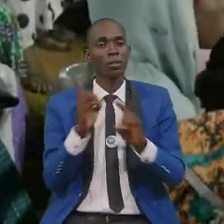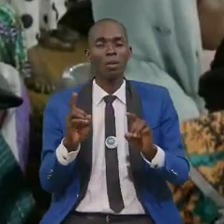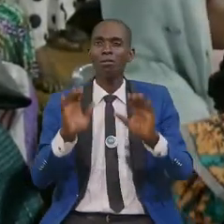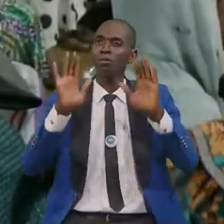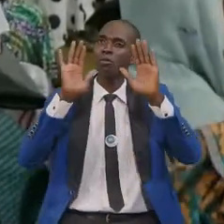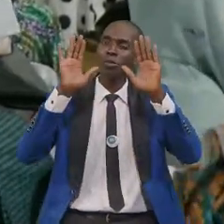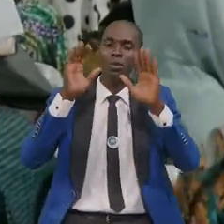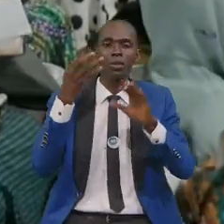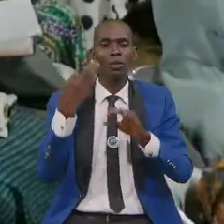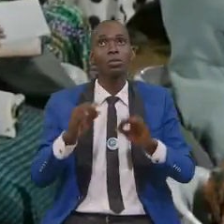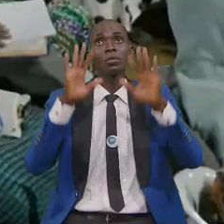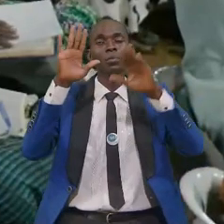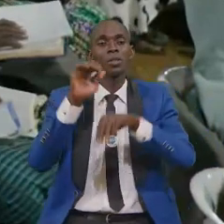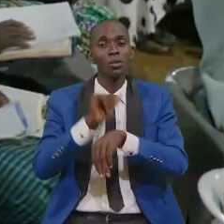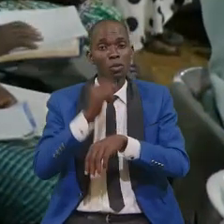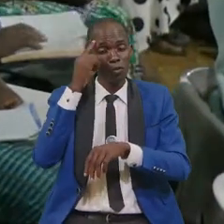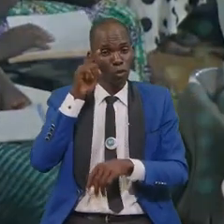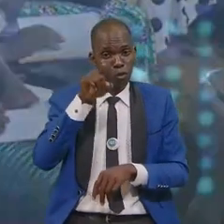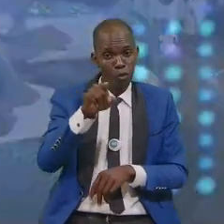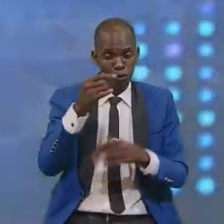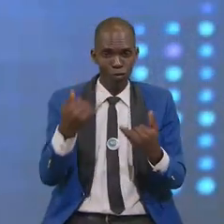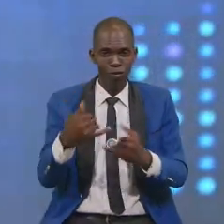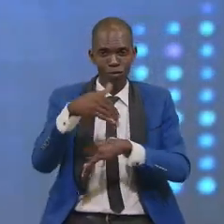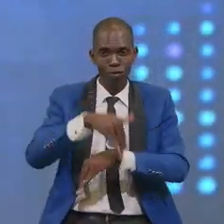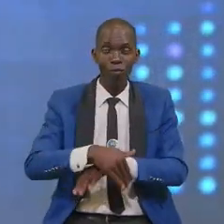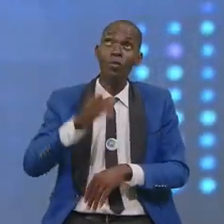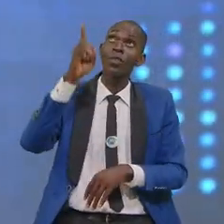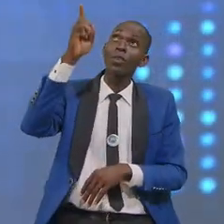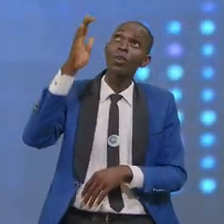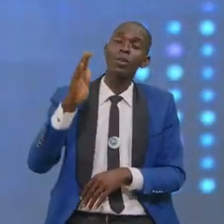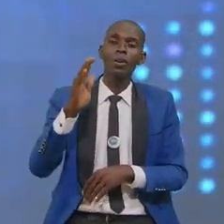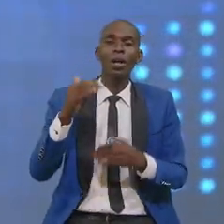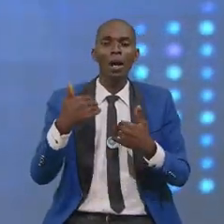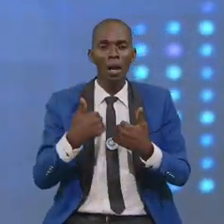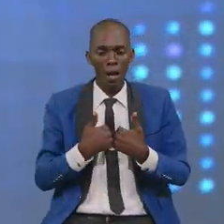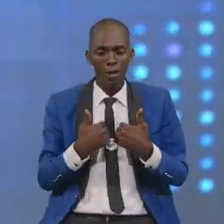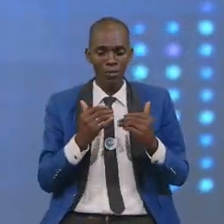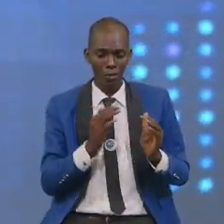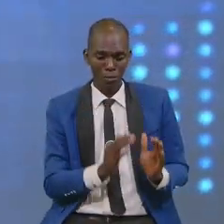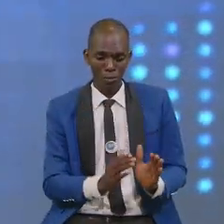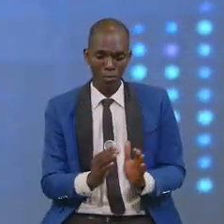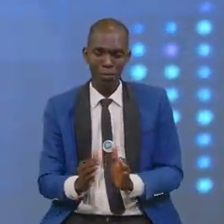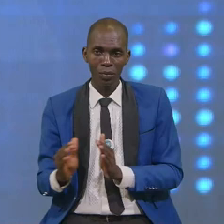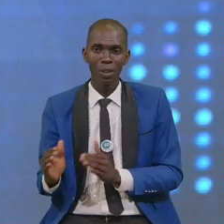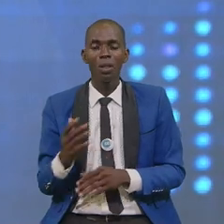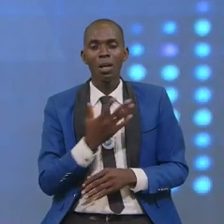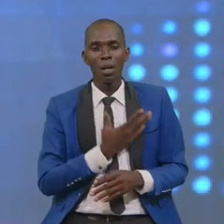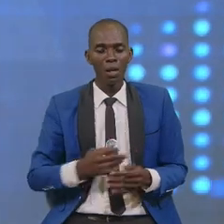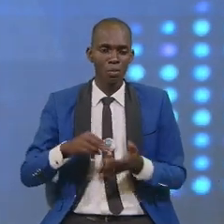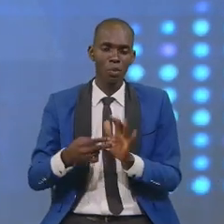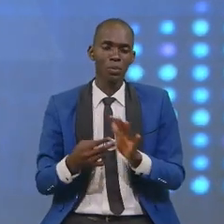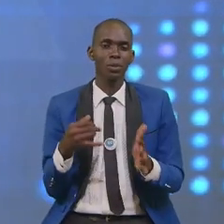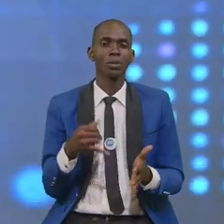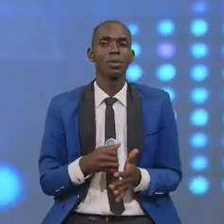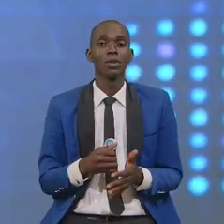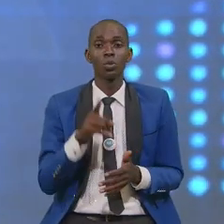of miracle. For you tonight, God has planned and purposed it. You must go